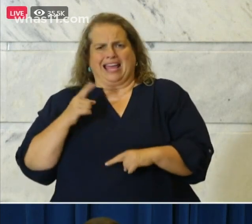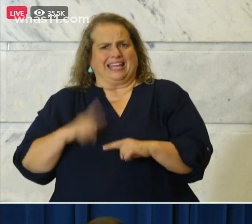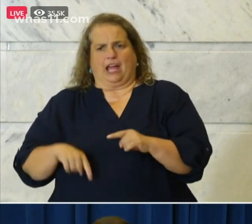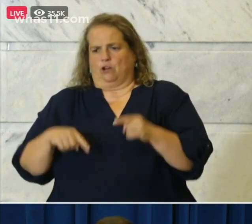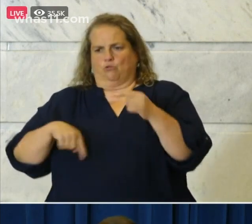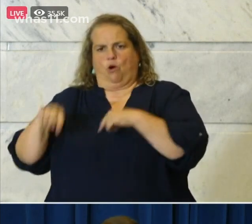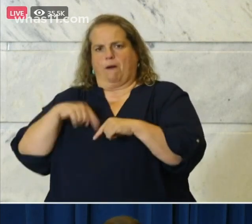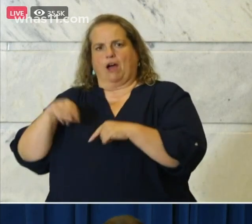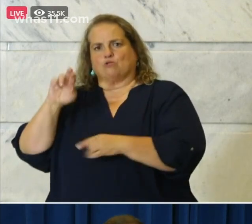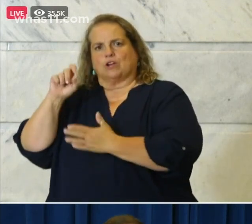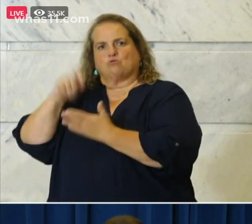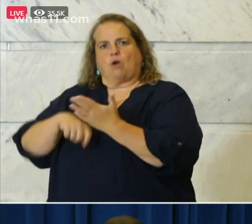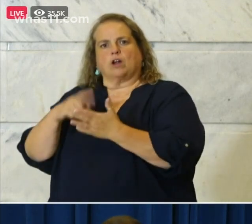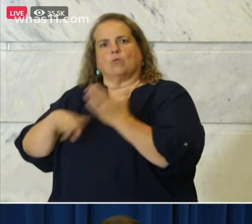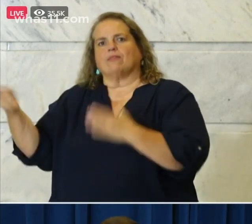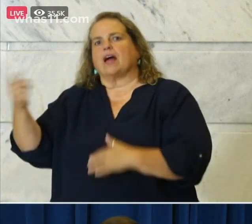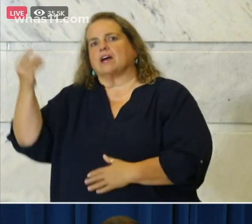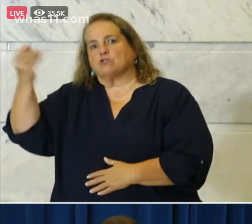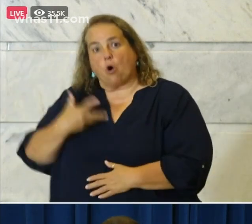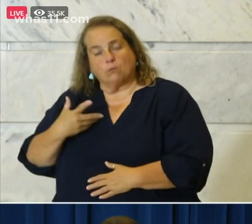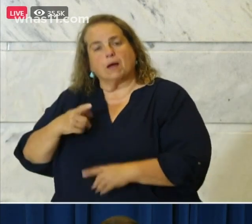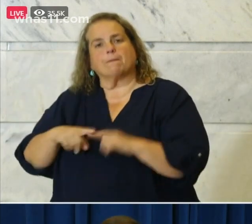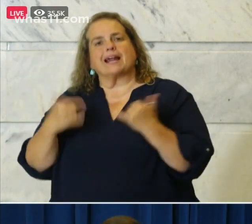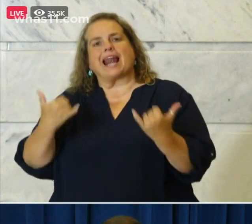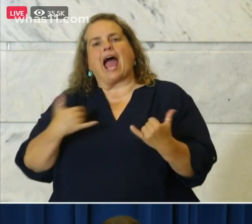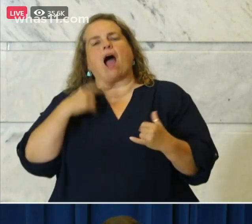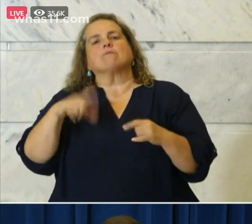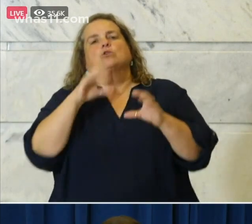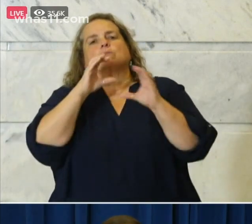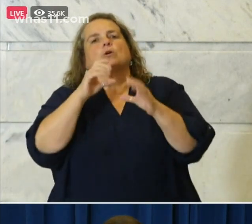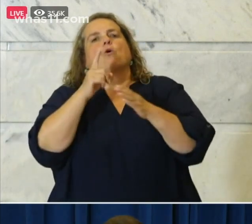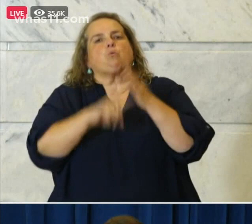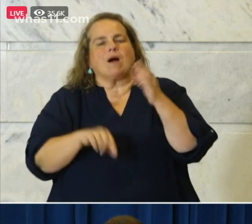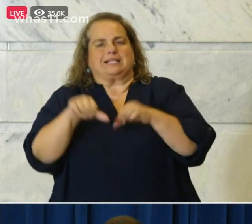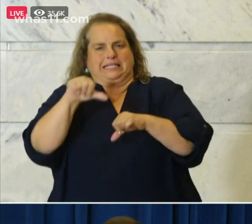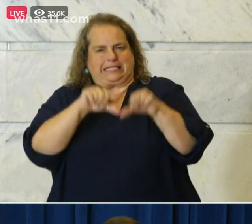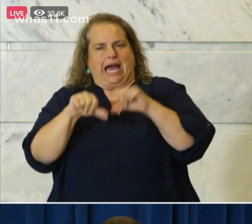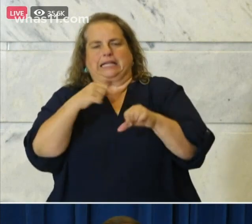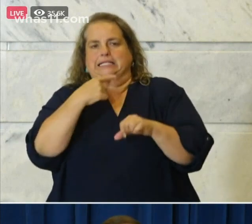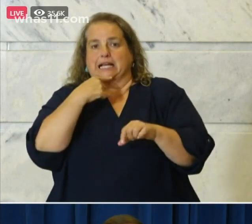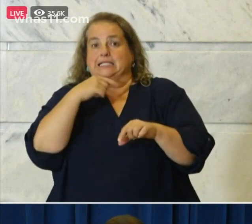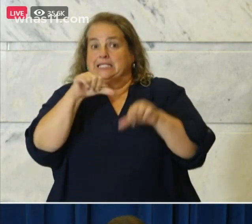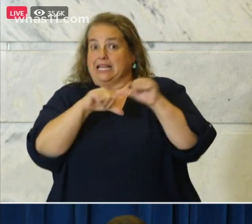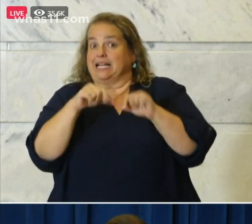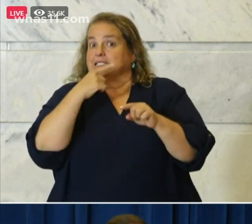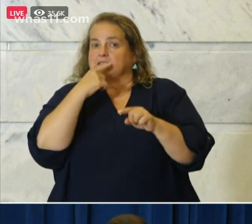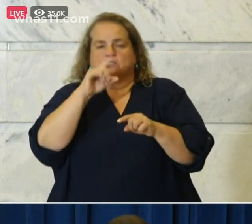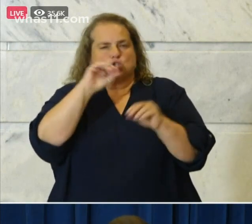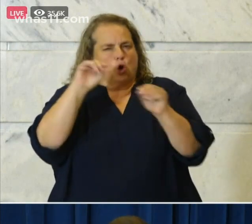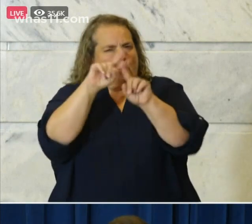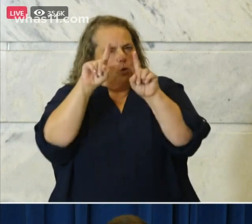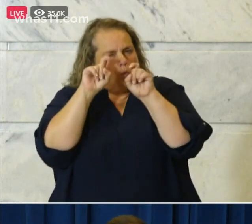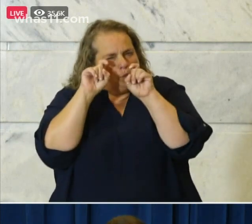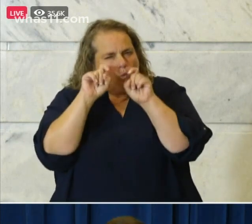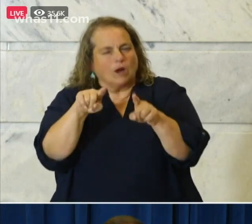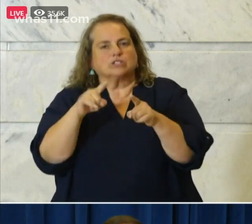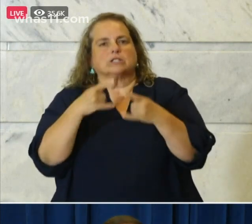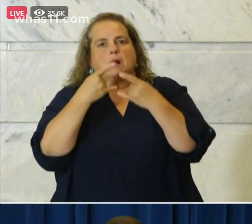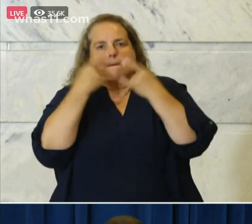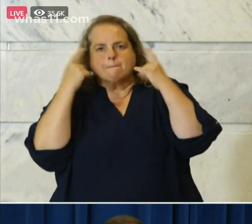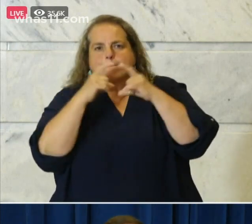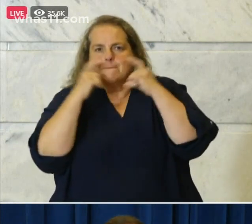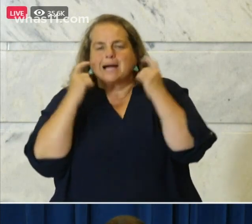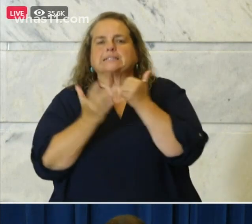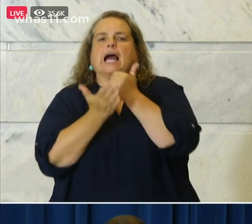do is make sure I communicate what the science is unquestionable about, is that a mask helps to stop